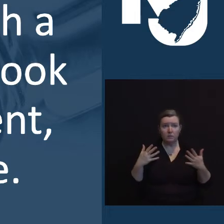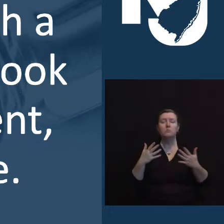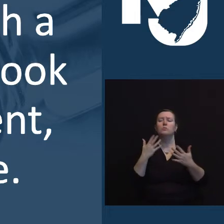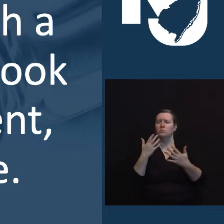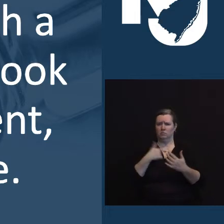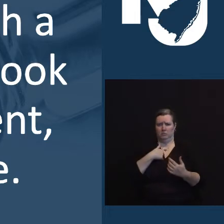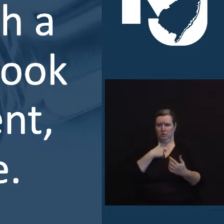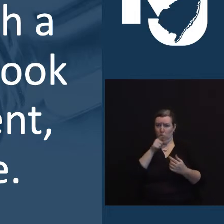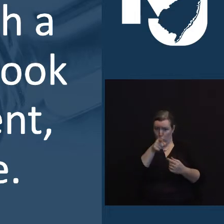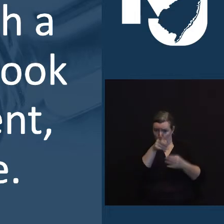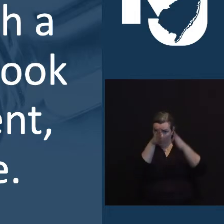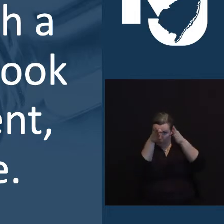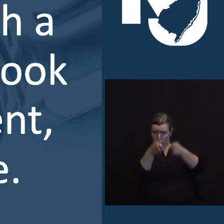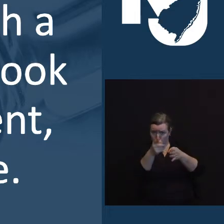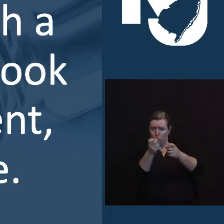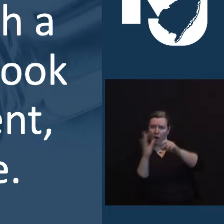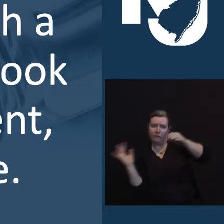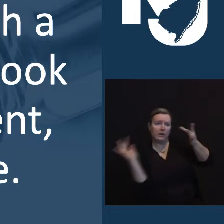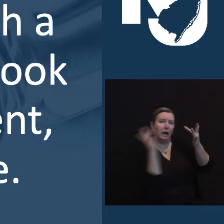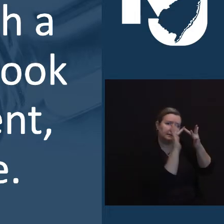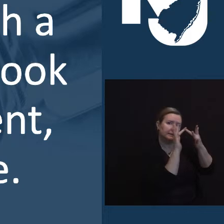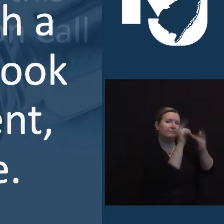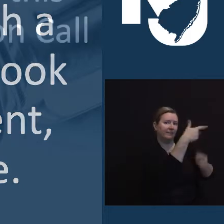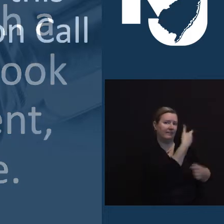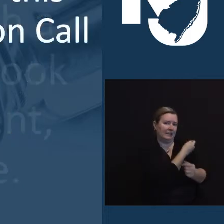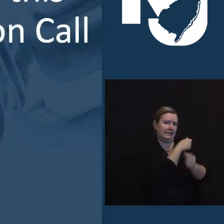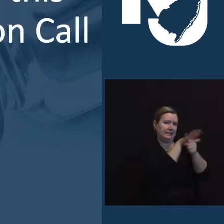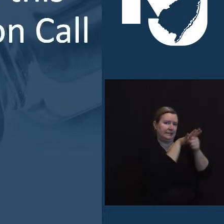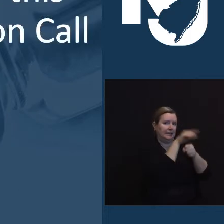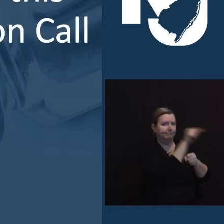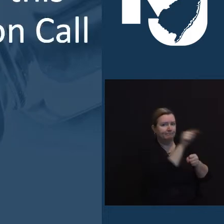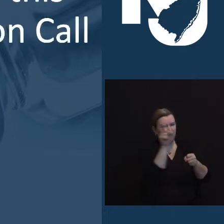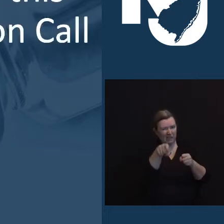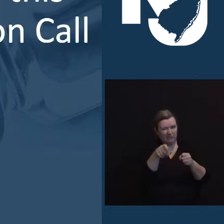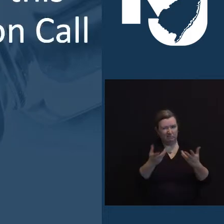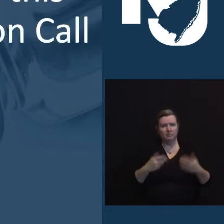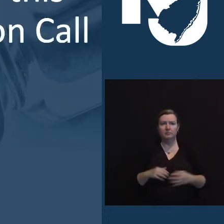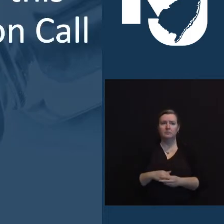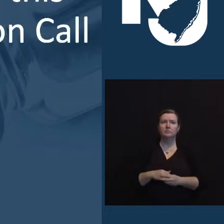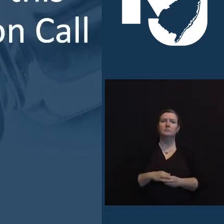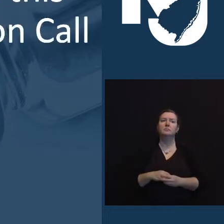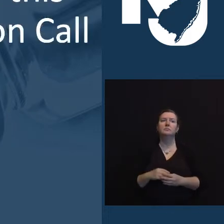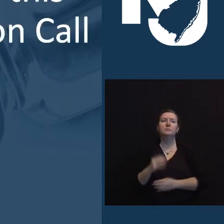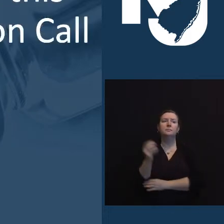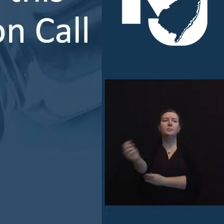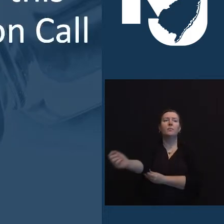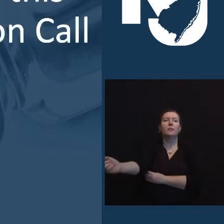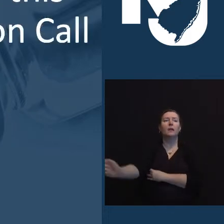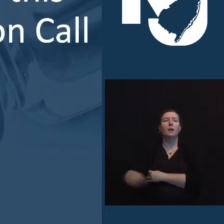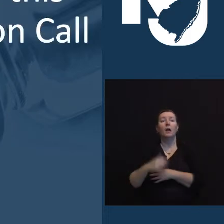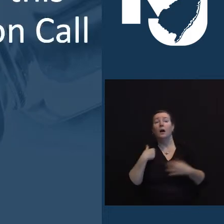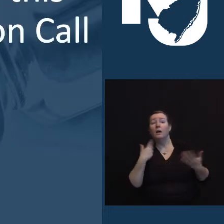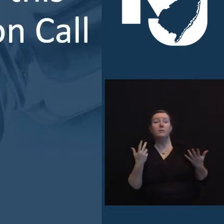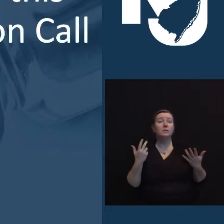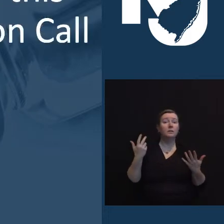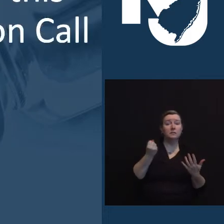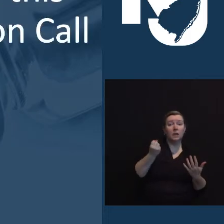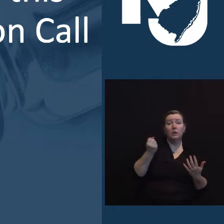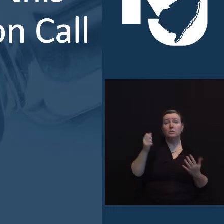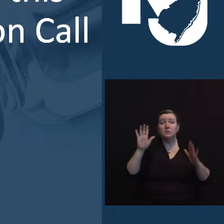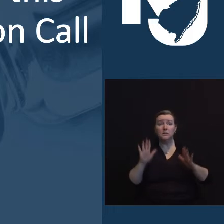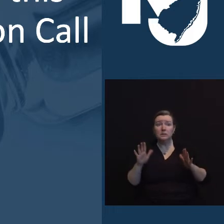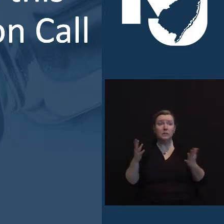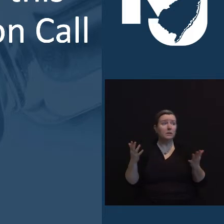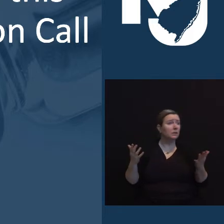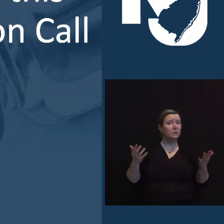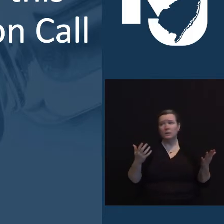shot. And finally, if by the end of the weekend, so a few days from now, you are still not certain how you will